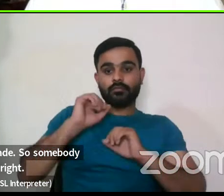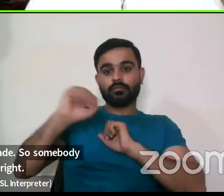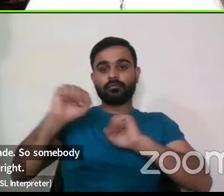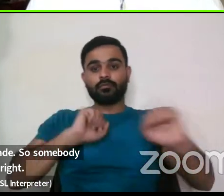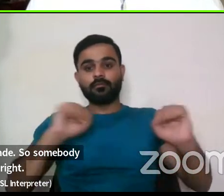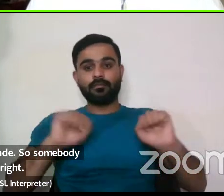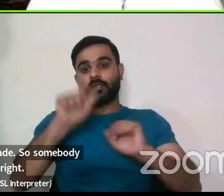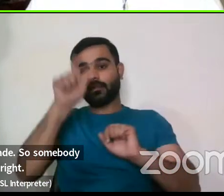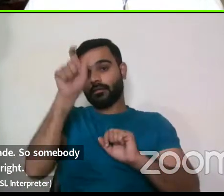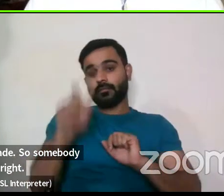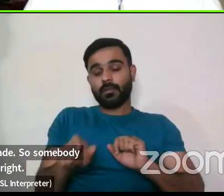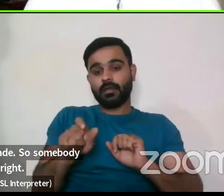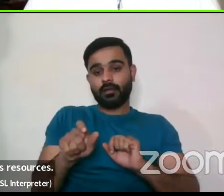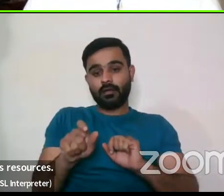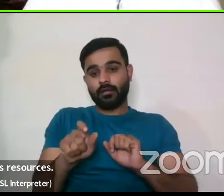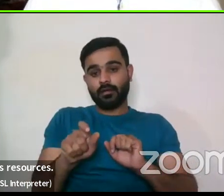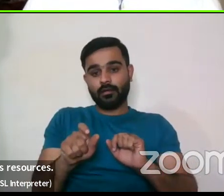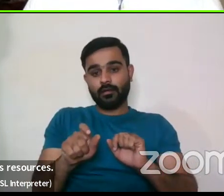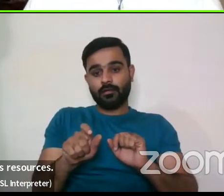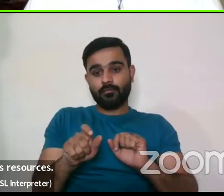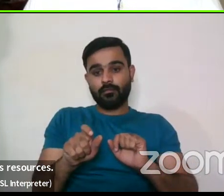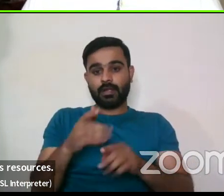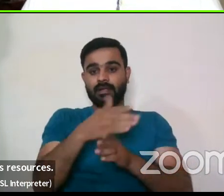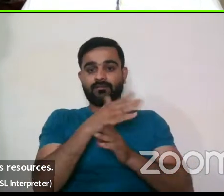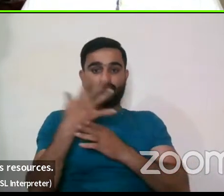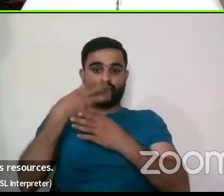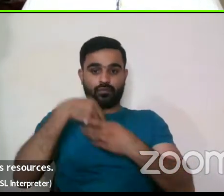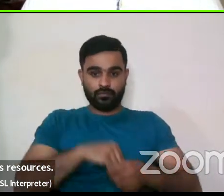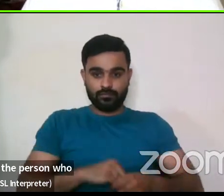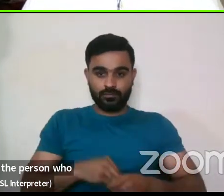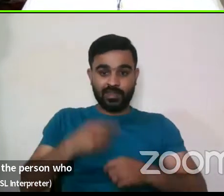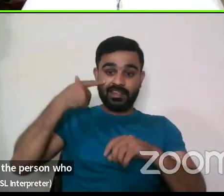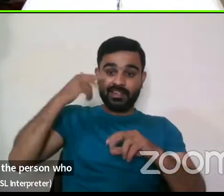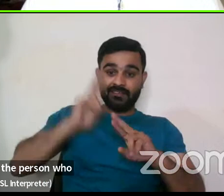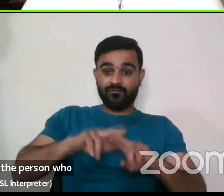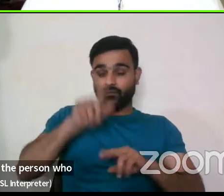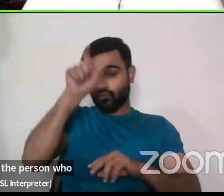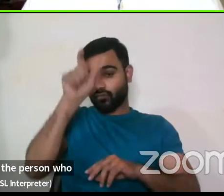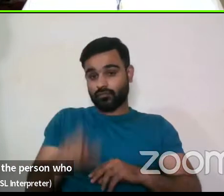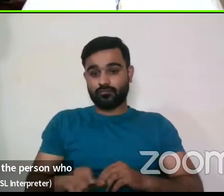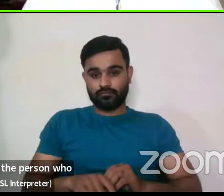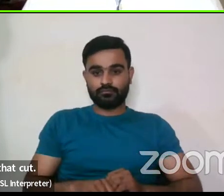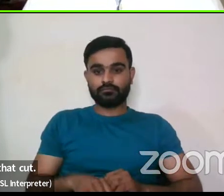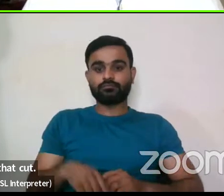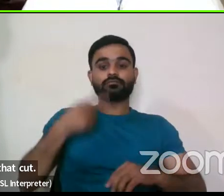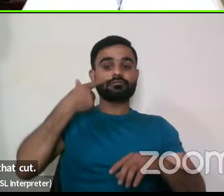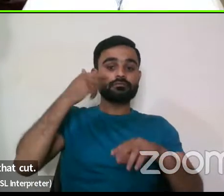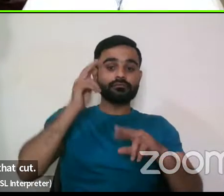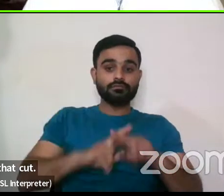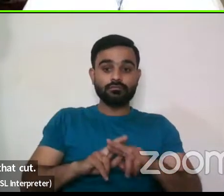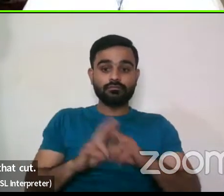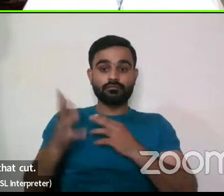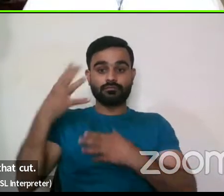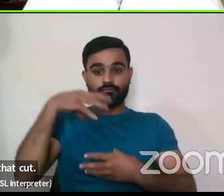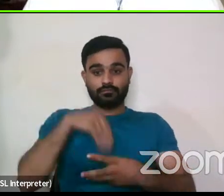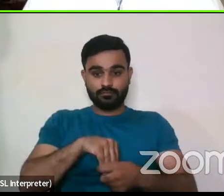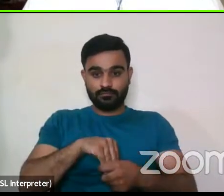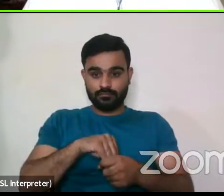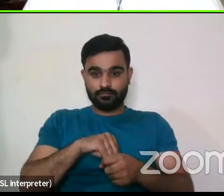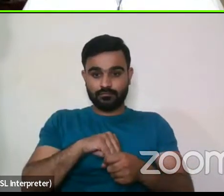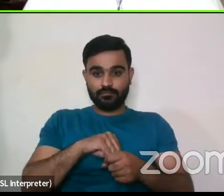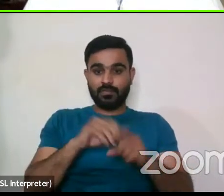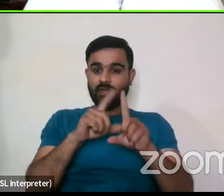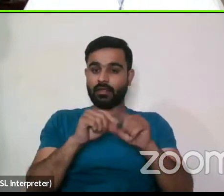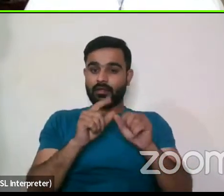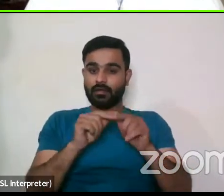And the person who owns the land gets a part of that cut. If individuals, even if we take the analogy that data is the new